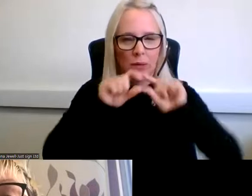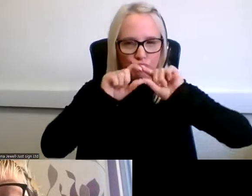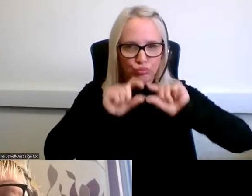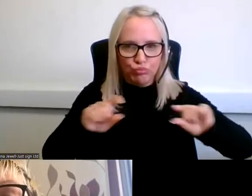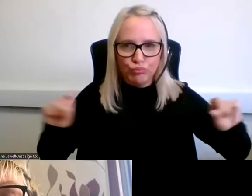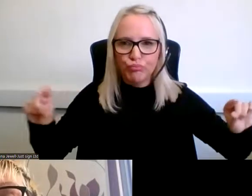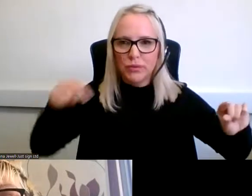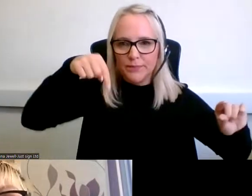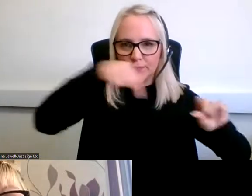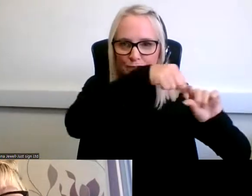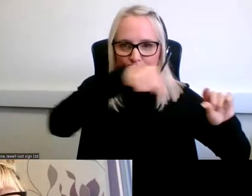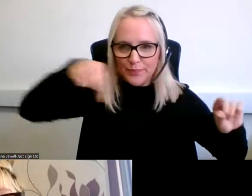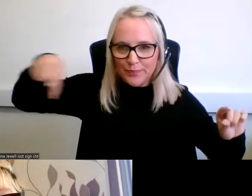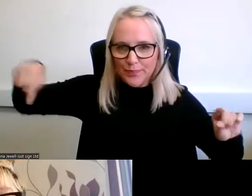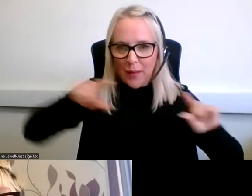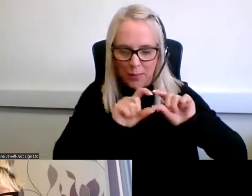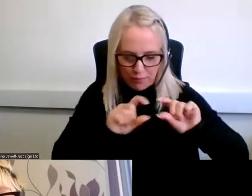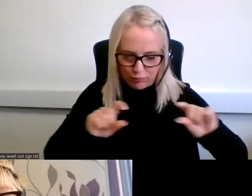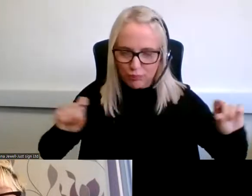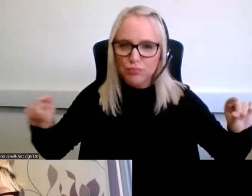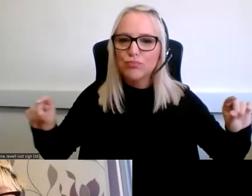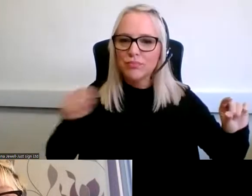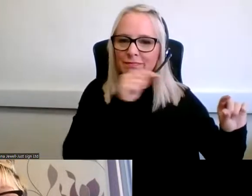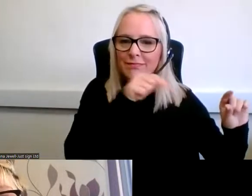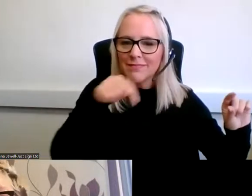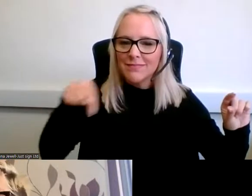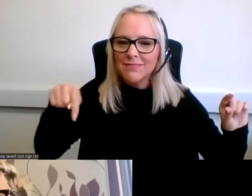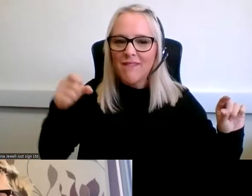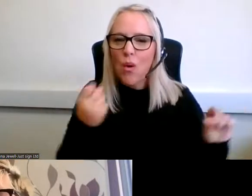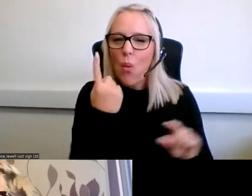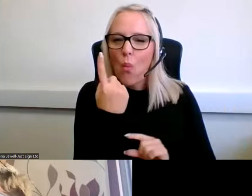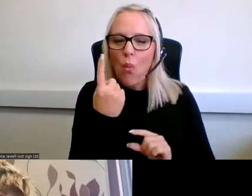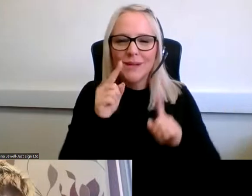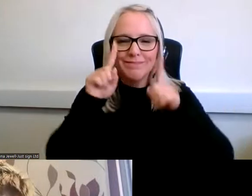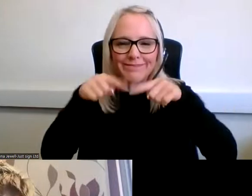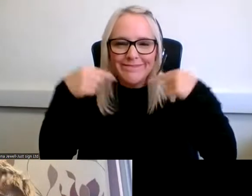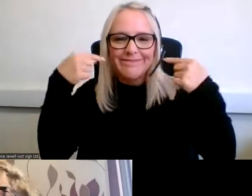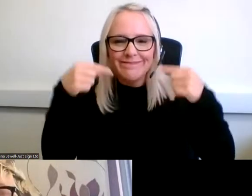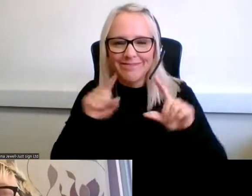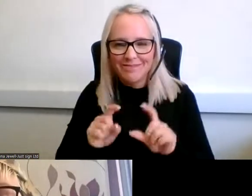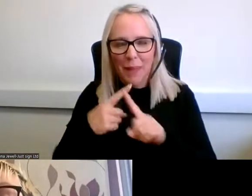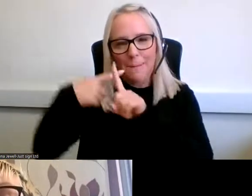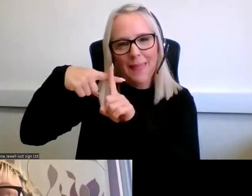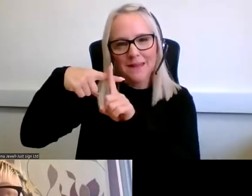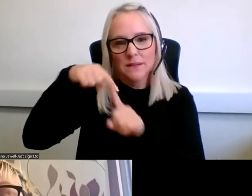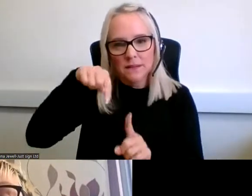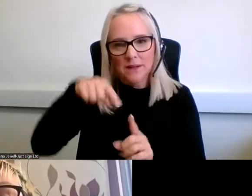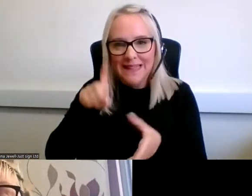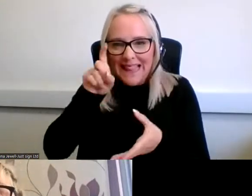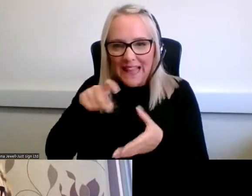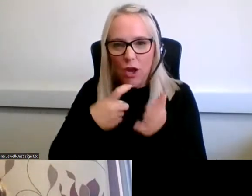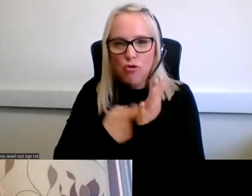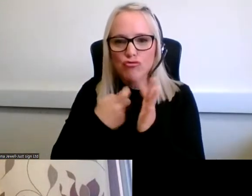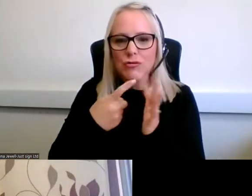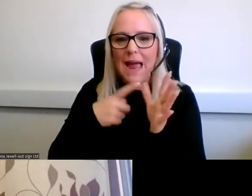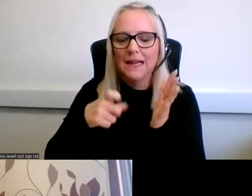screen and you'll see all the little icons along the bottom, and there's a wee smiley face with a plus that says reactions. So let's all